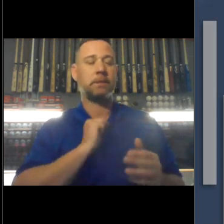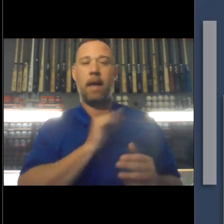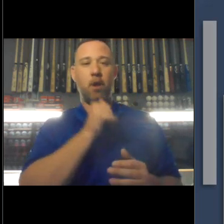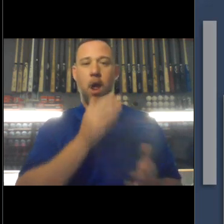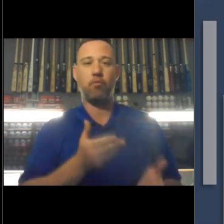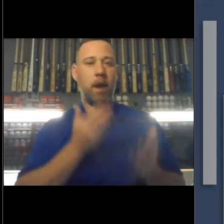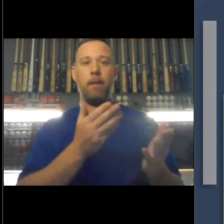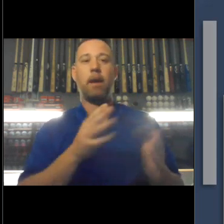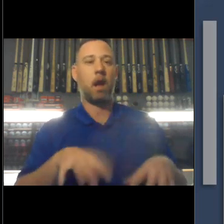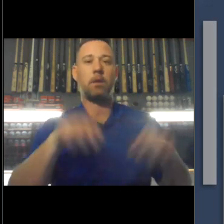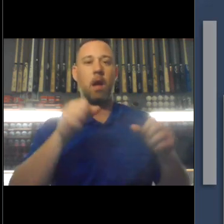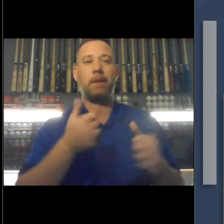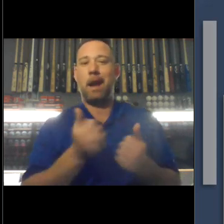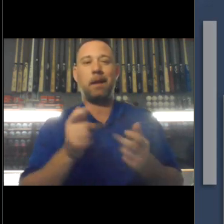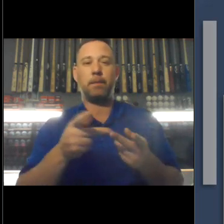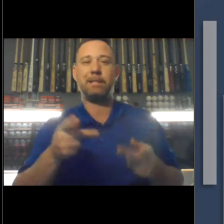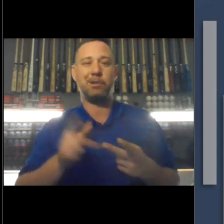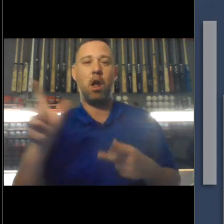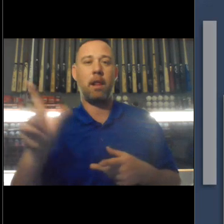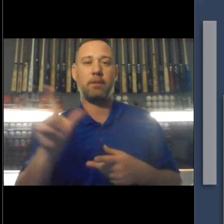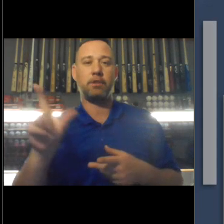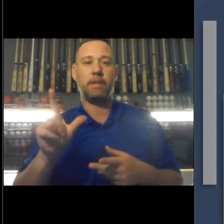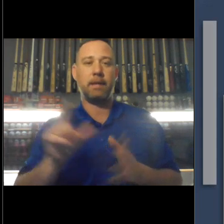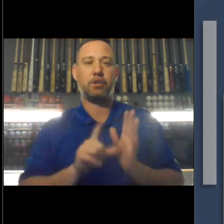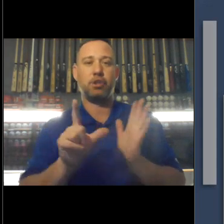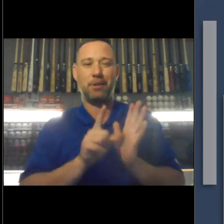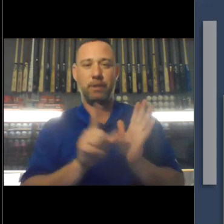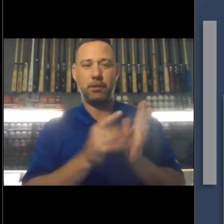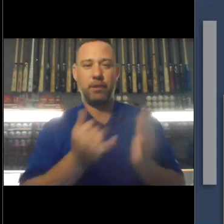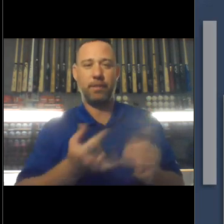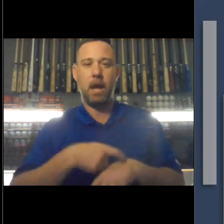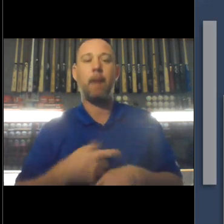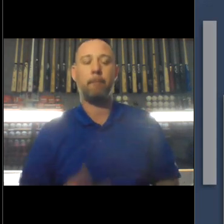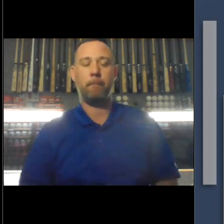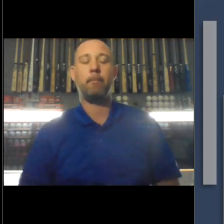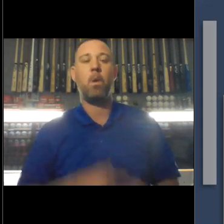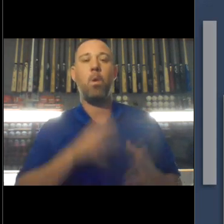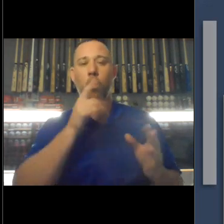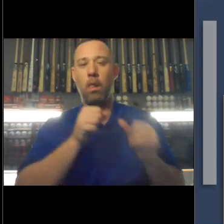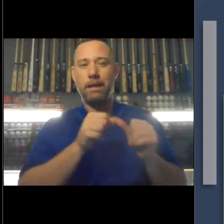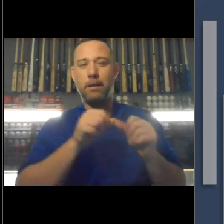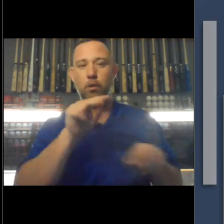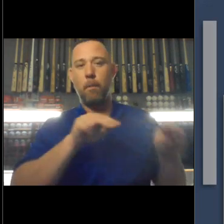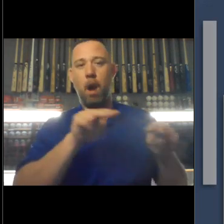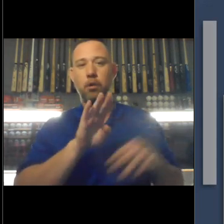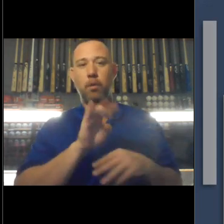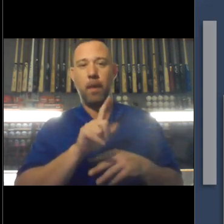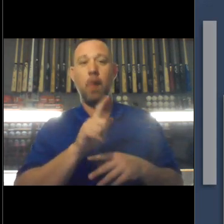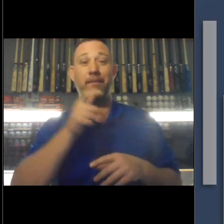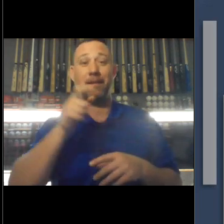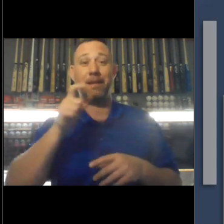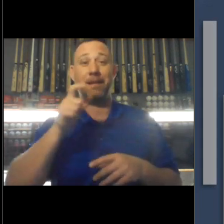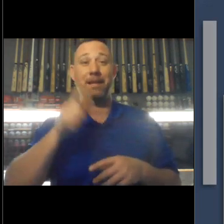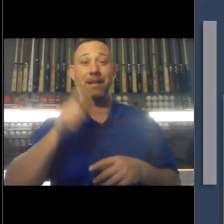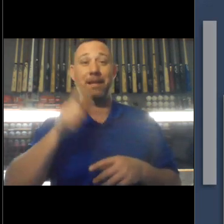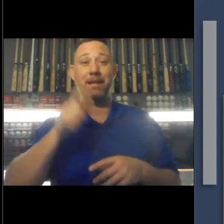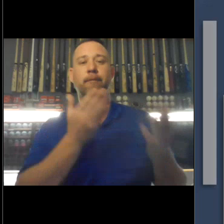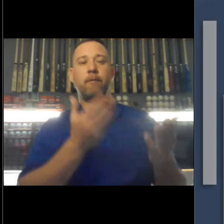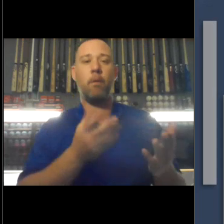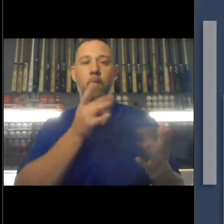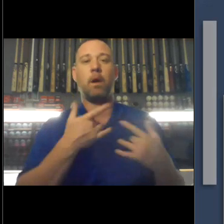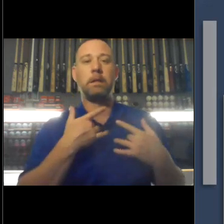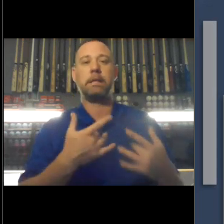adopt any positions on legislation at this time. We'll continue to monitor bills and, if needed, bring forward for